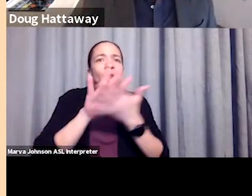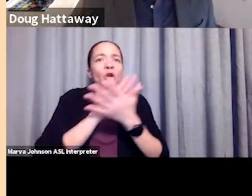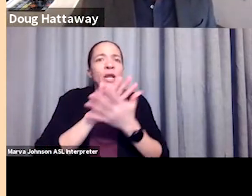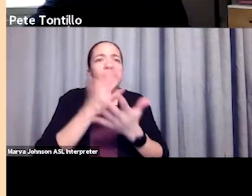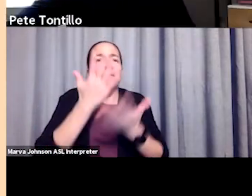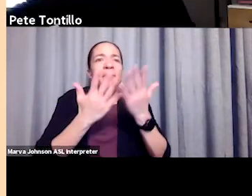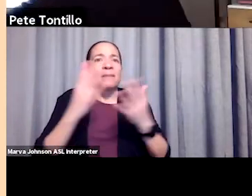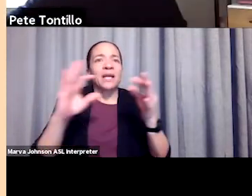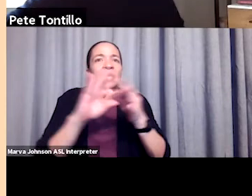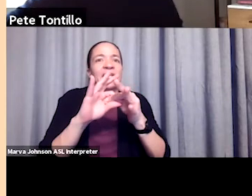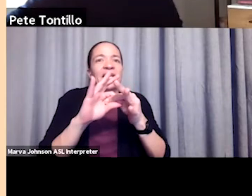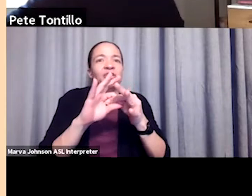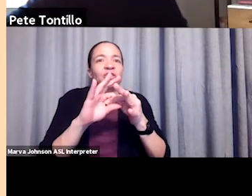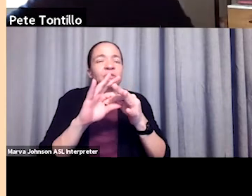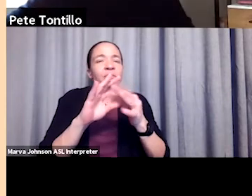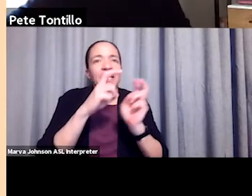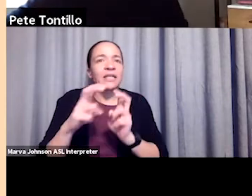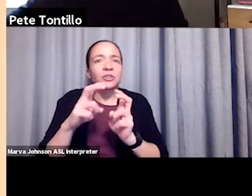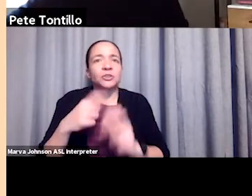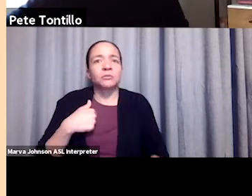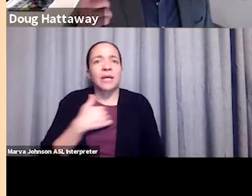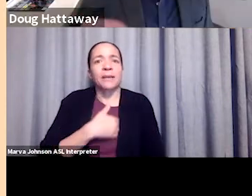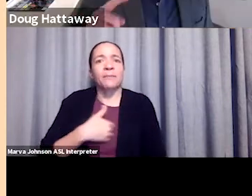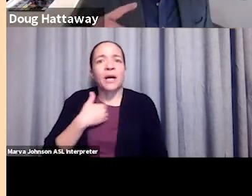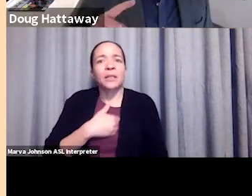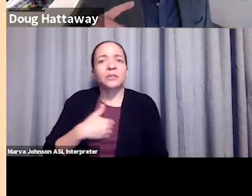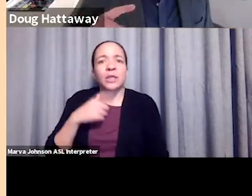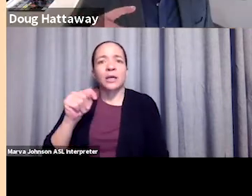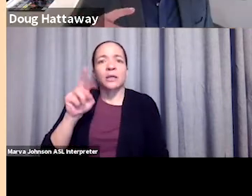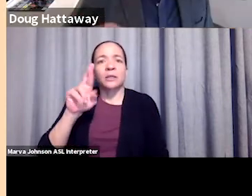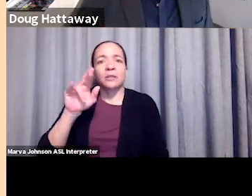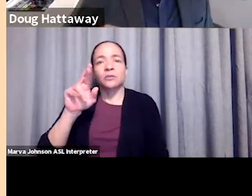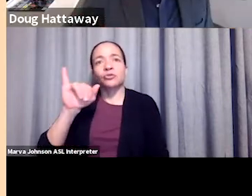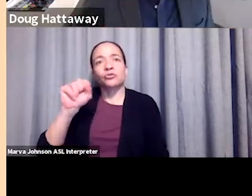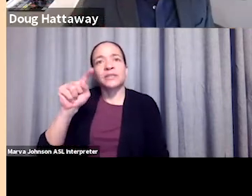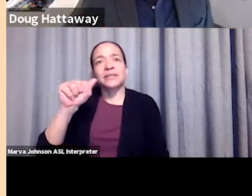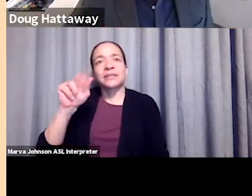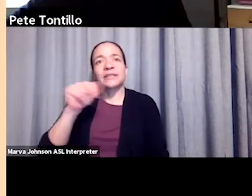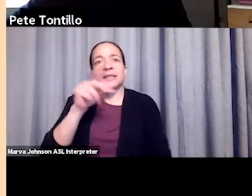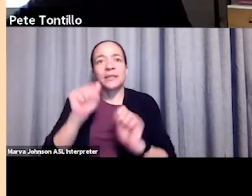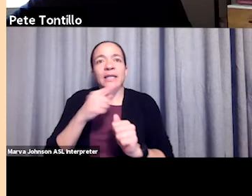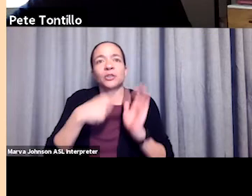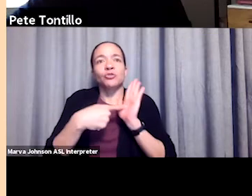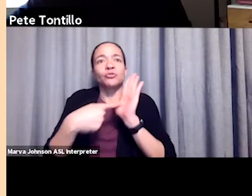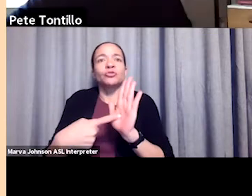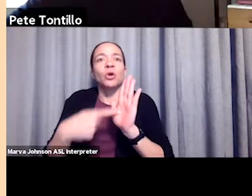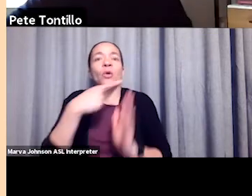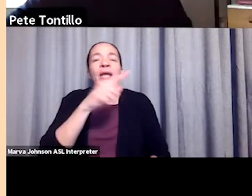issue. Oh, apologies. Tristan, can you take over showing it? Tristan does have a